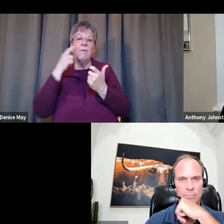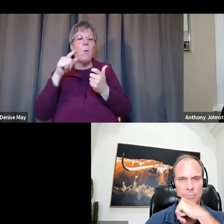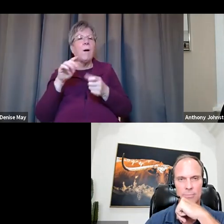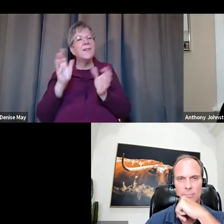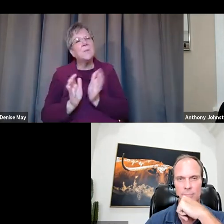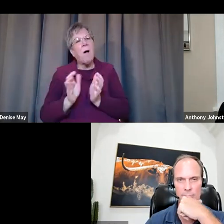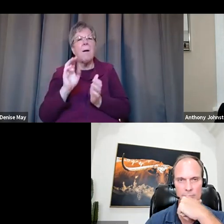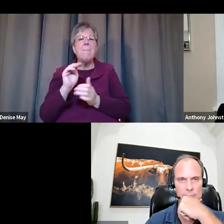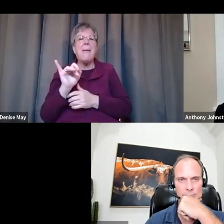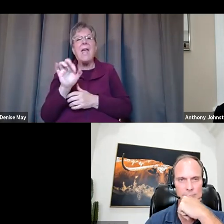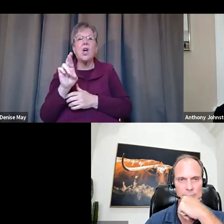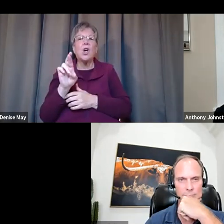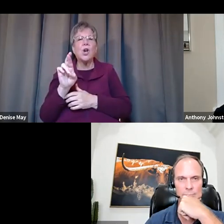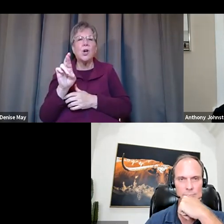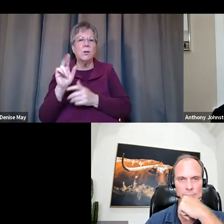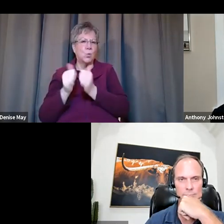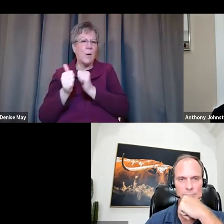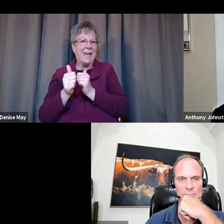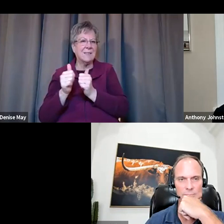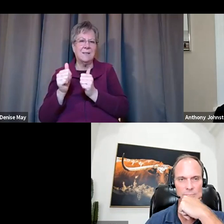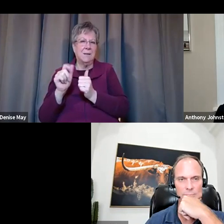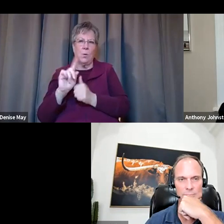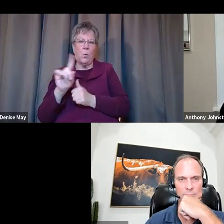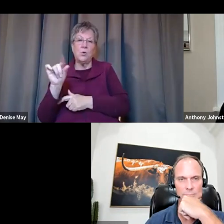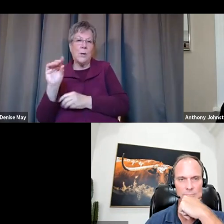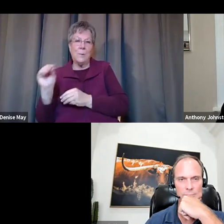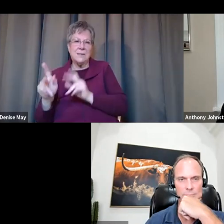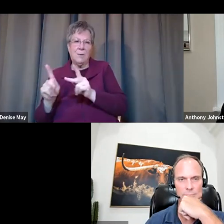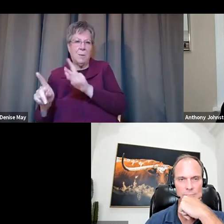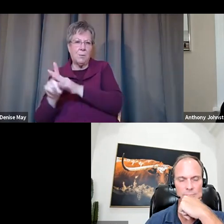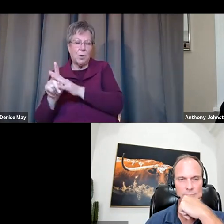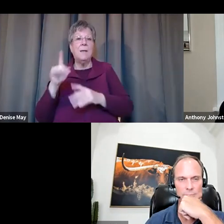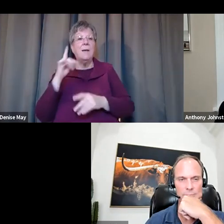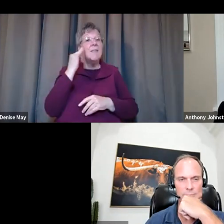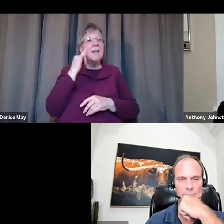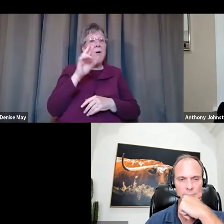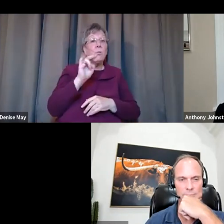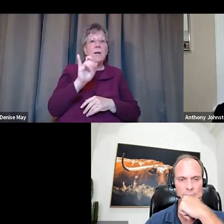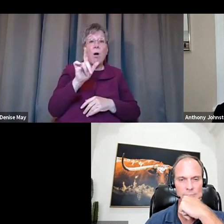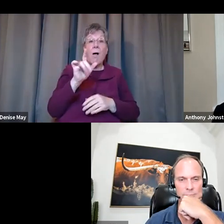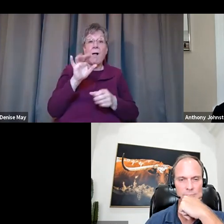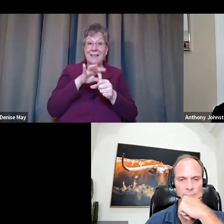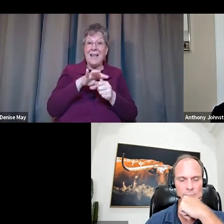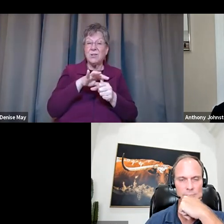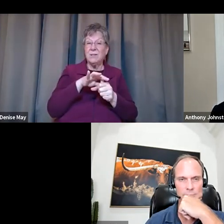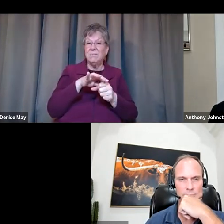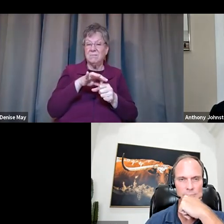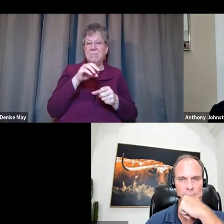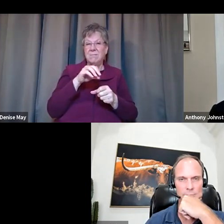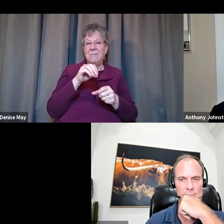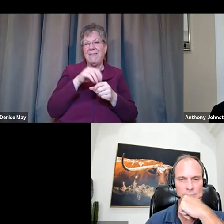only 20% of people are turning out. A lot of talk about the California recall election recently in the national news,